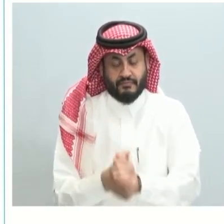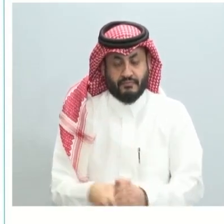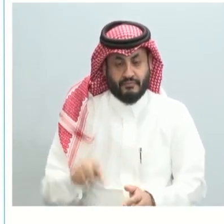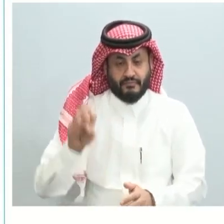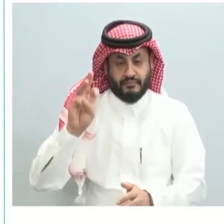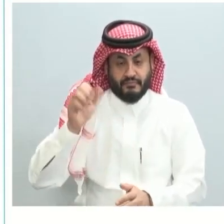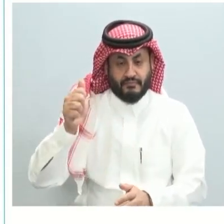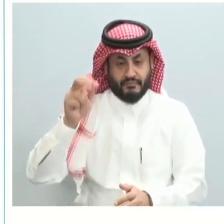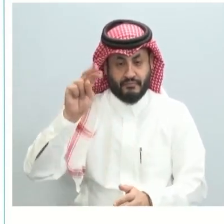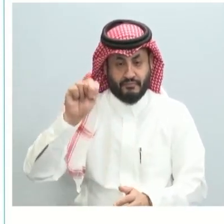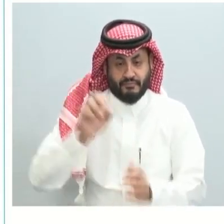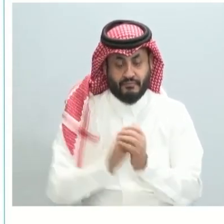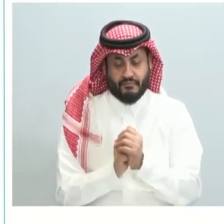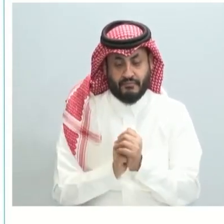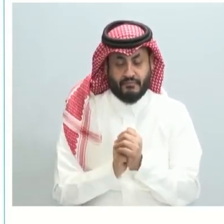Swan,